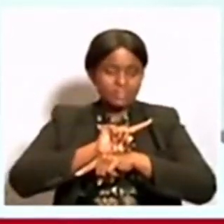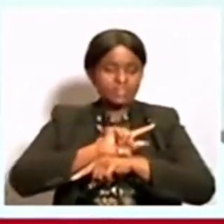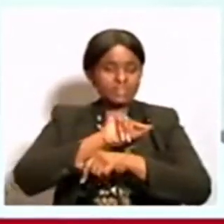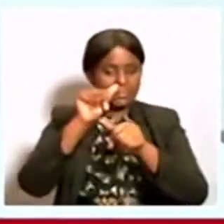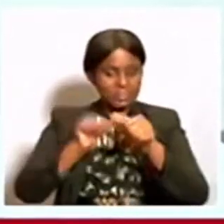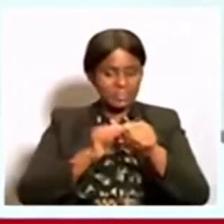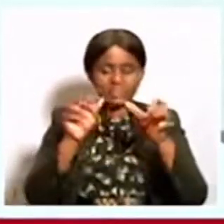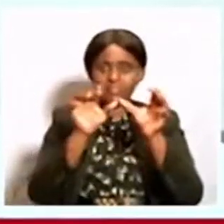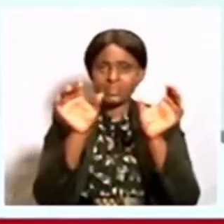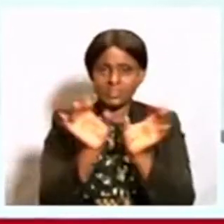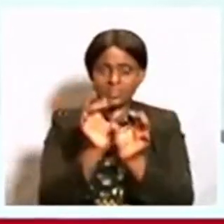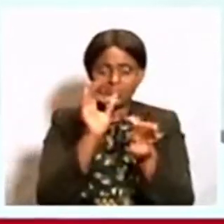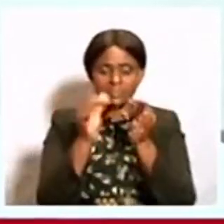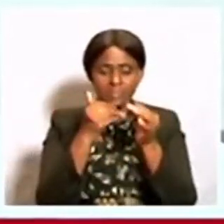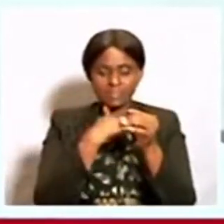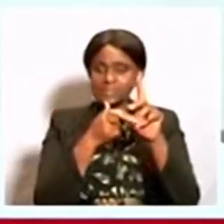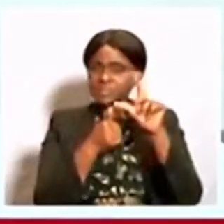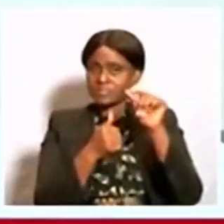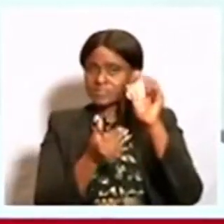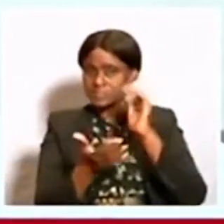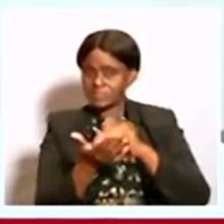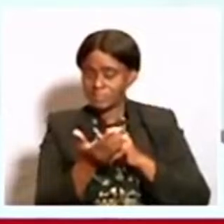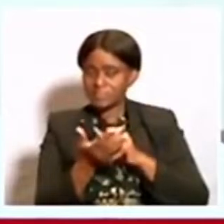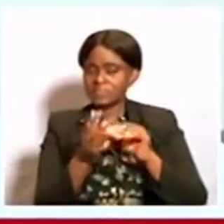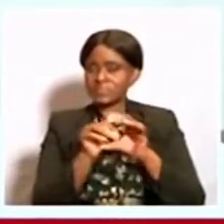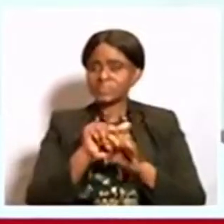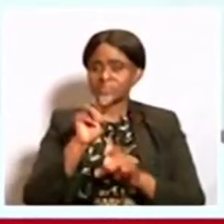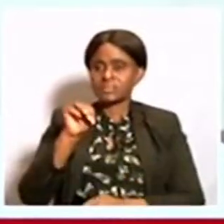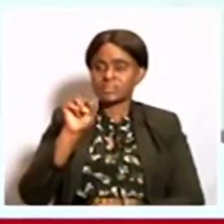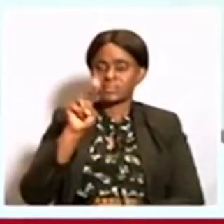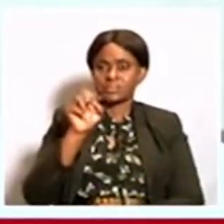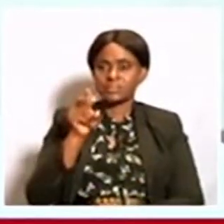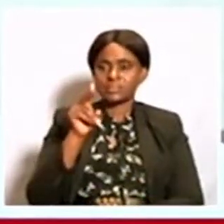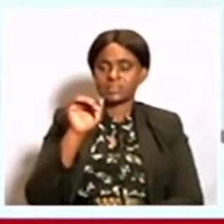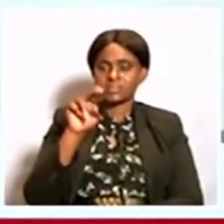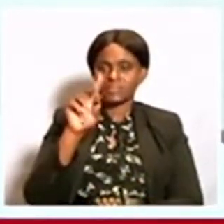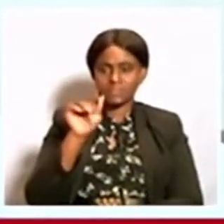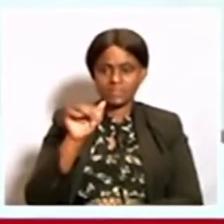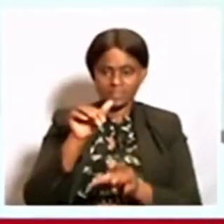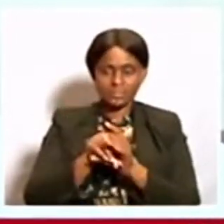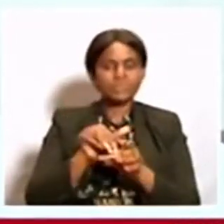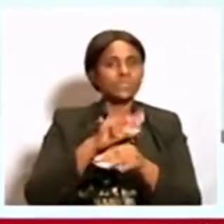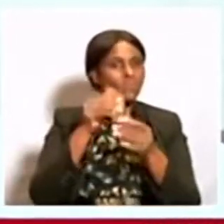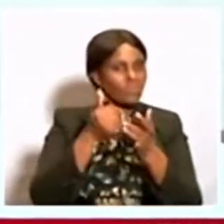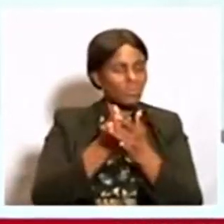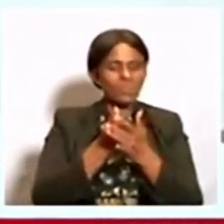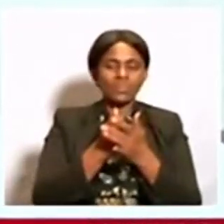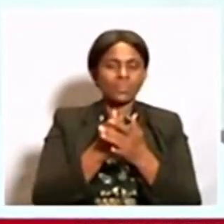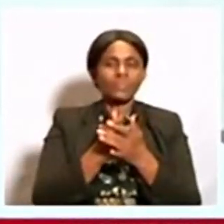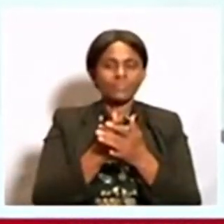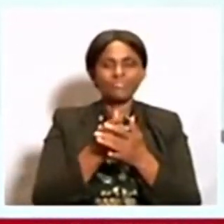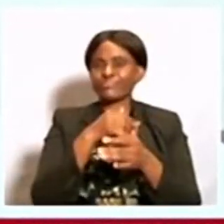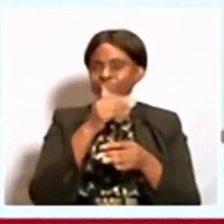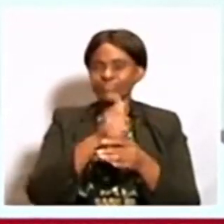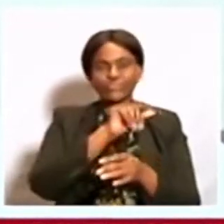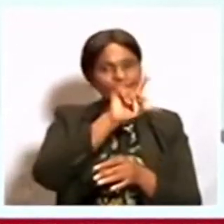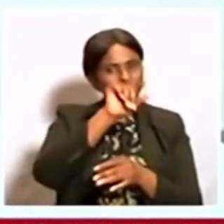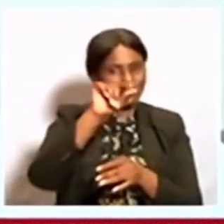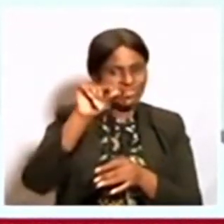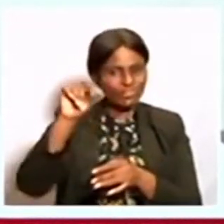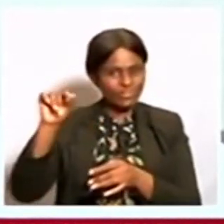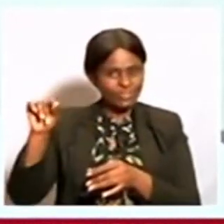every constituency, if there is 20,000 in Mushindamo, there is 20,000 in Vowi, there is 20,000, there is 20,000